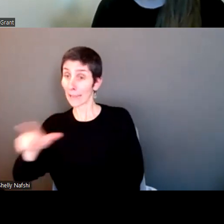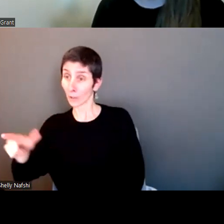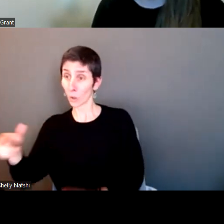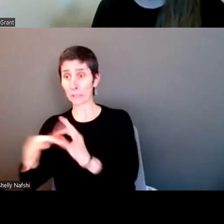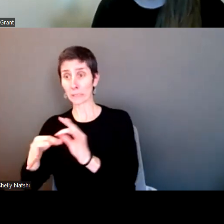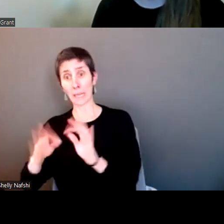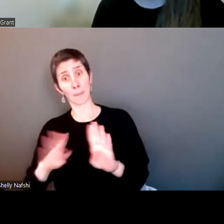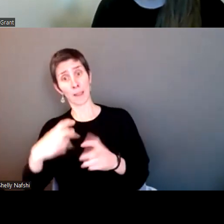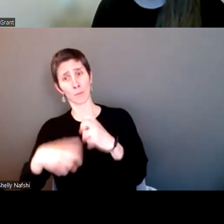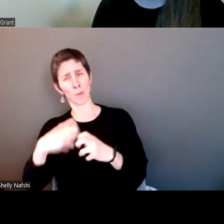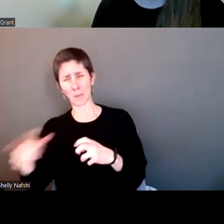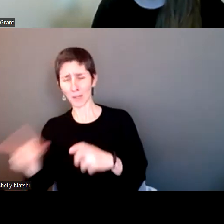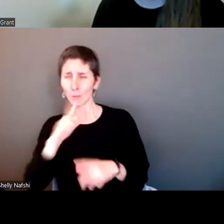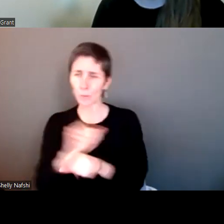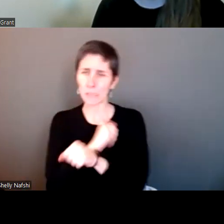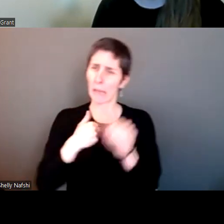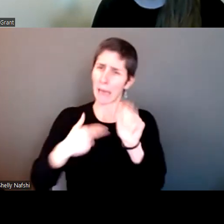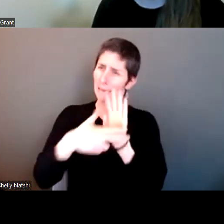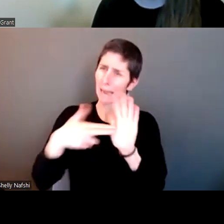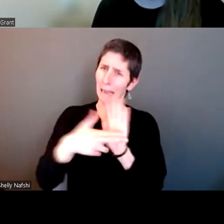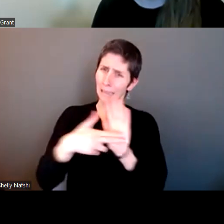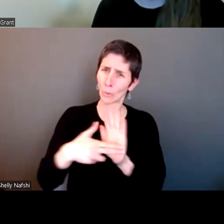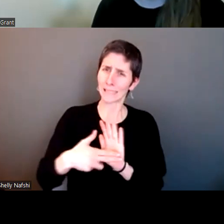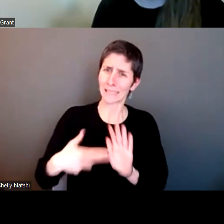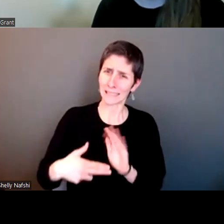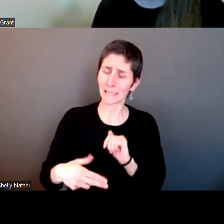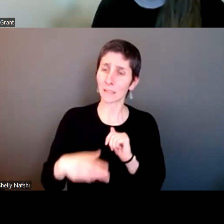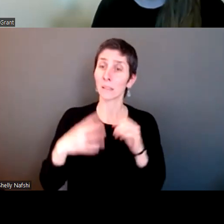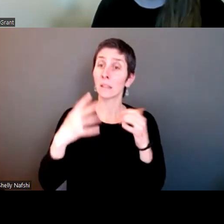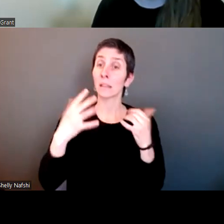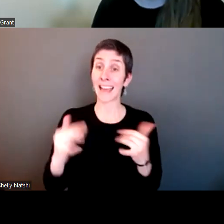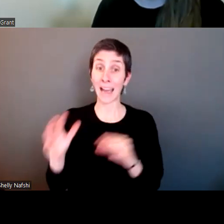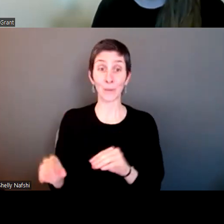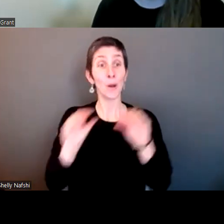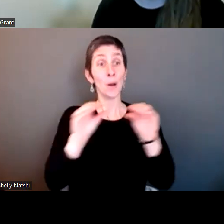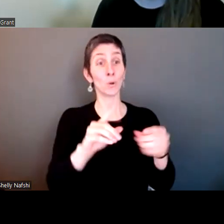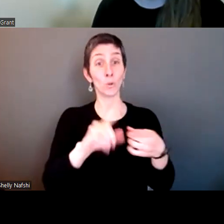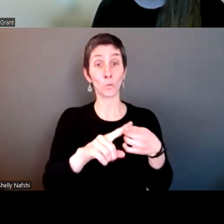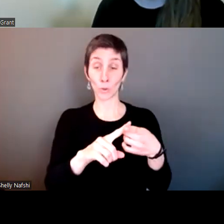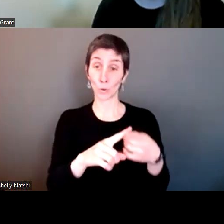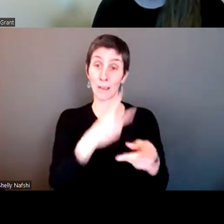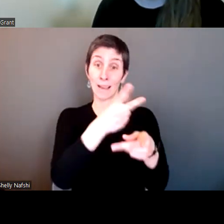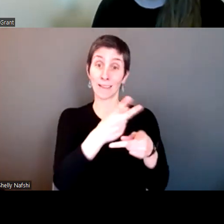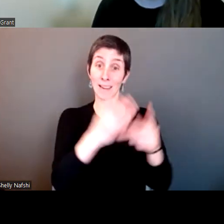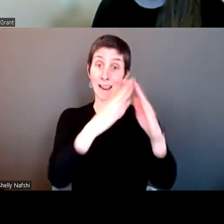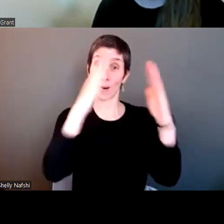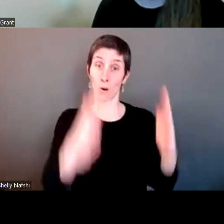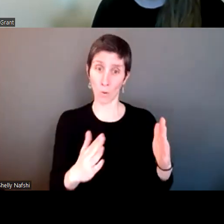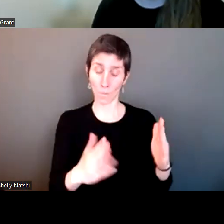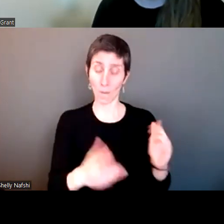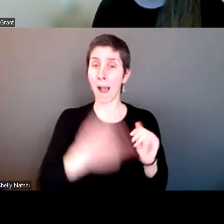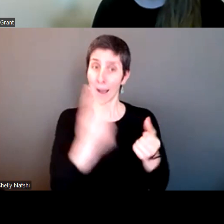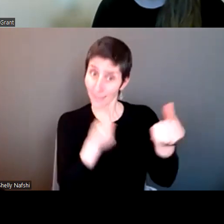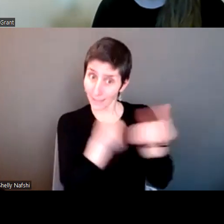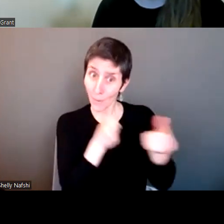He ended up in a higher level of care, housed for the last 5 years. And we still visit him and say hi every holiday season. And